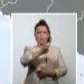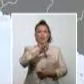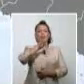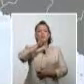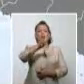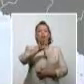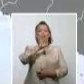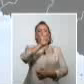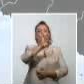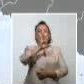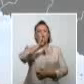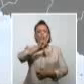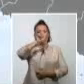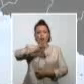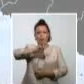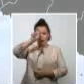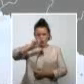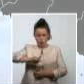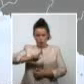Of the